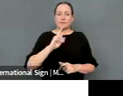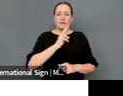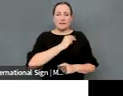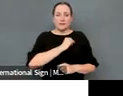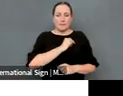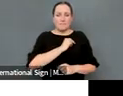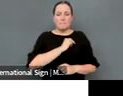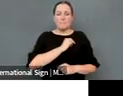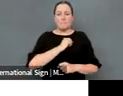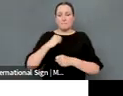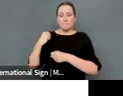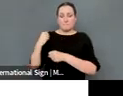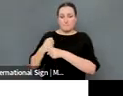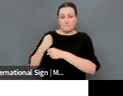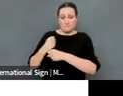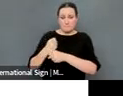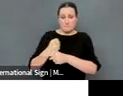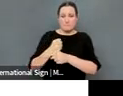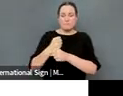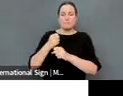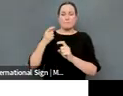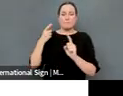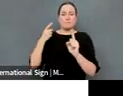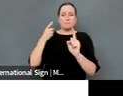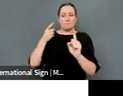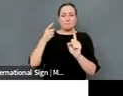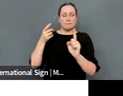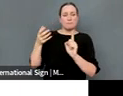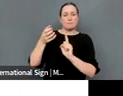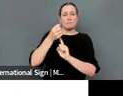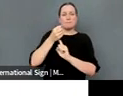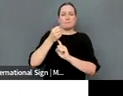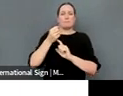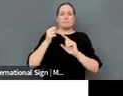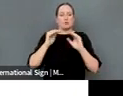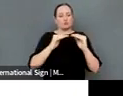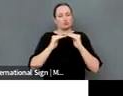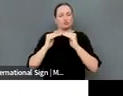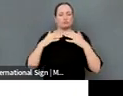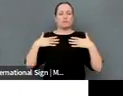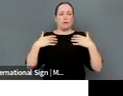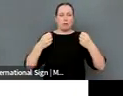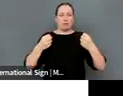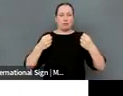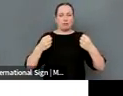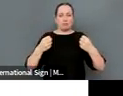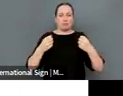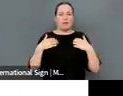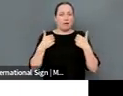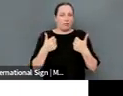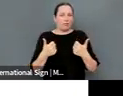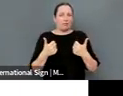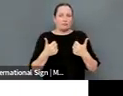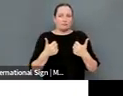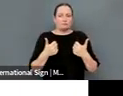progress toward achieving universal health coverage, with social health insurance covering